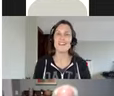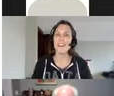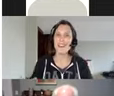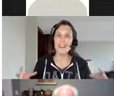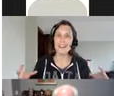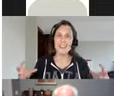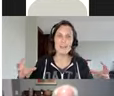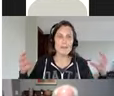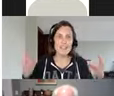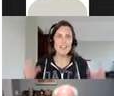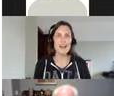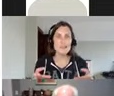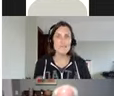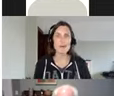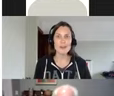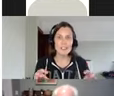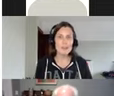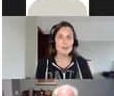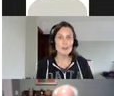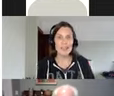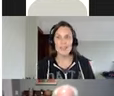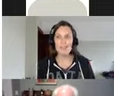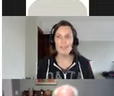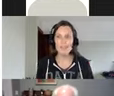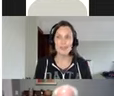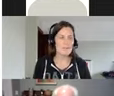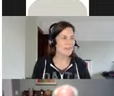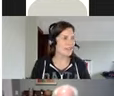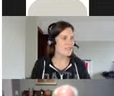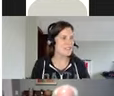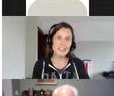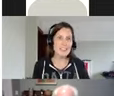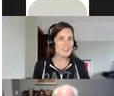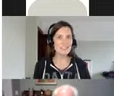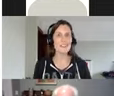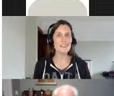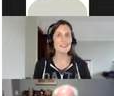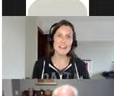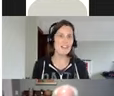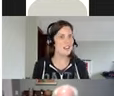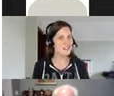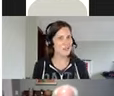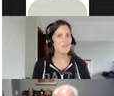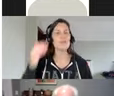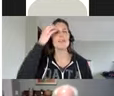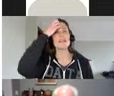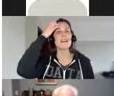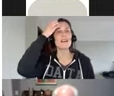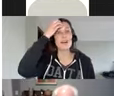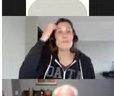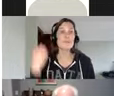bright and it might make your eyes burn if you look at it for too long. And there's a legend on this. I have hidden it from